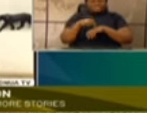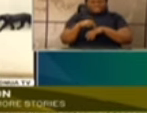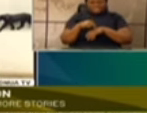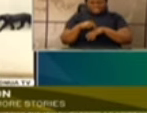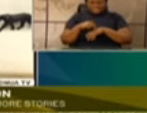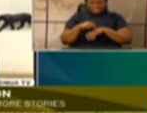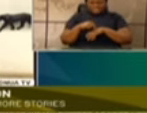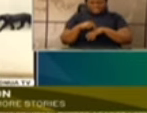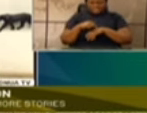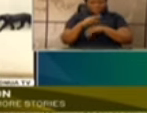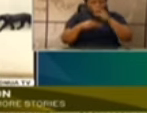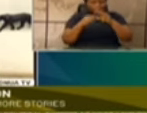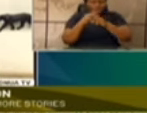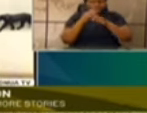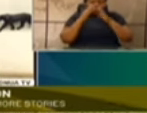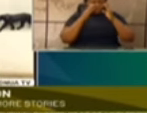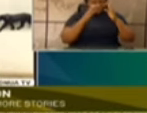And I think that